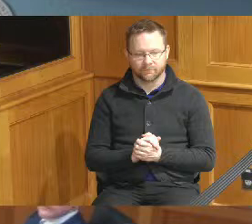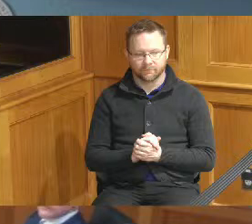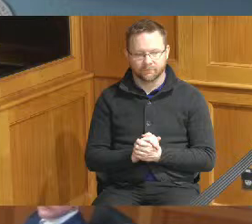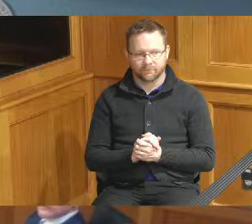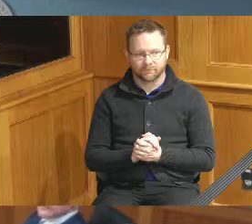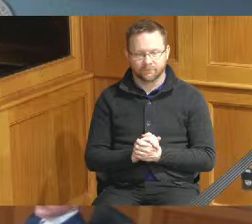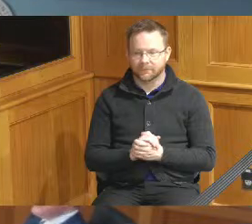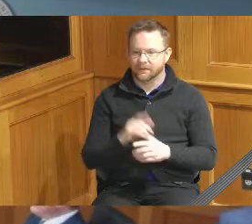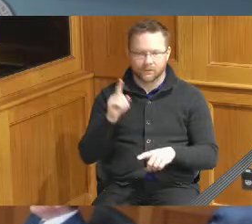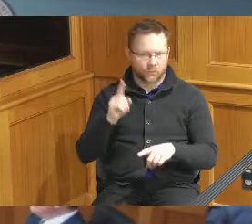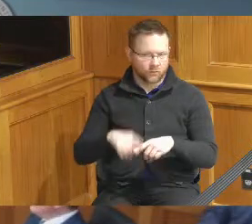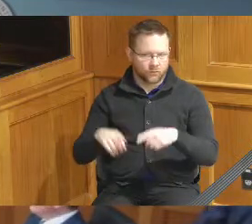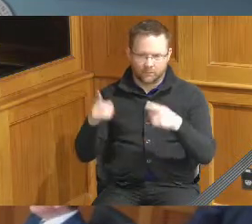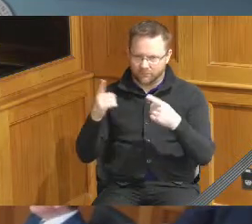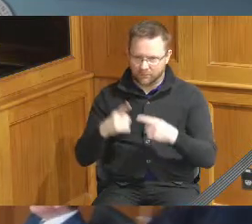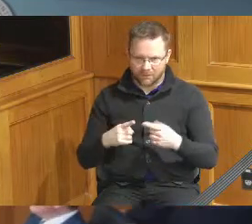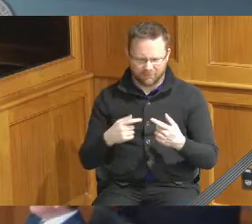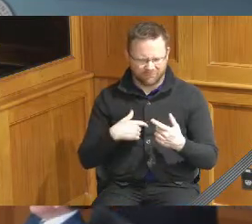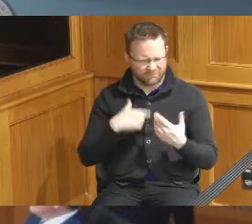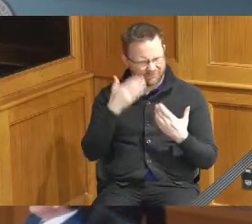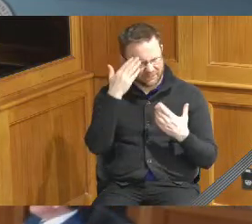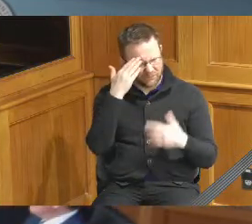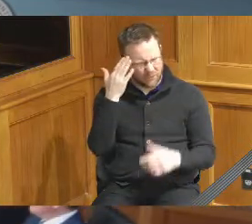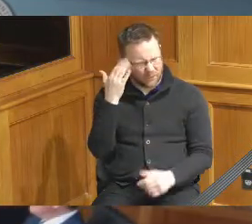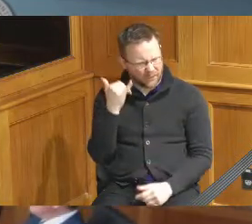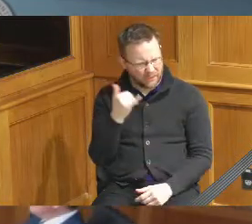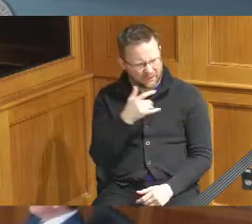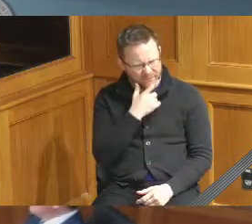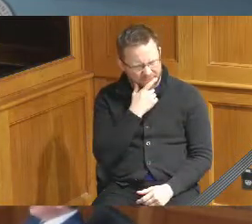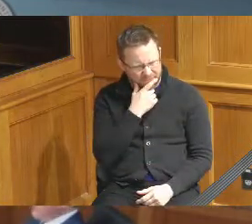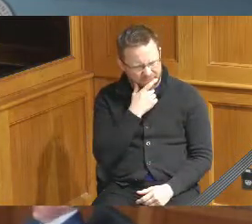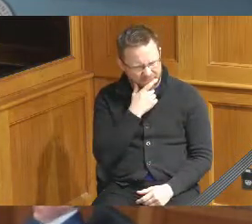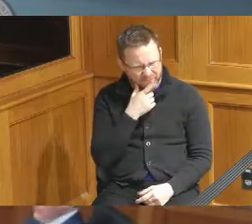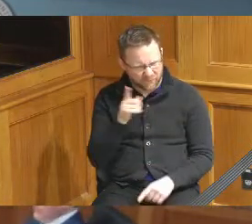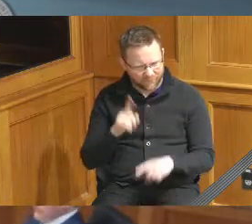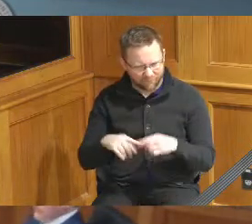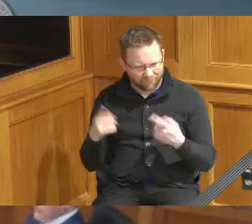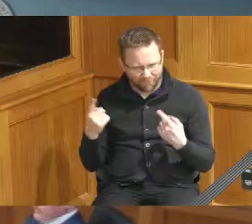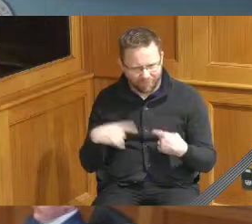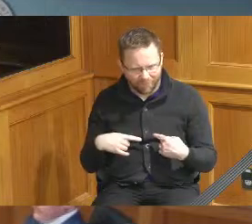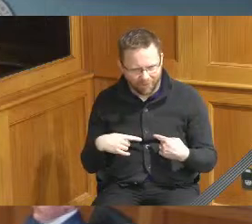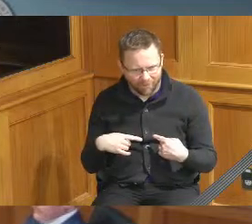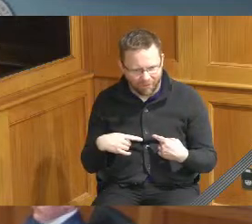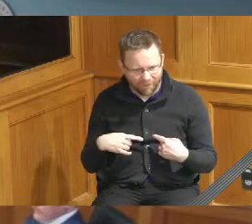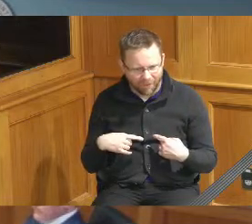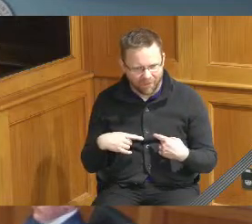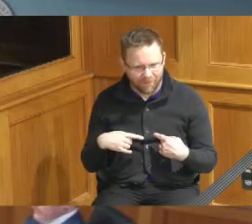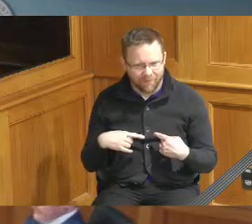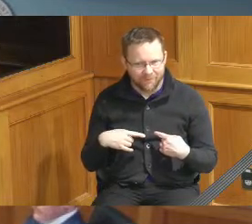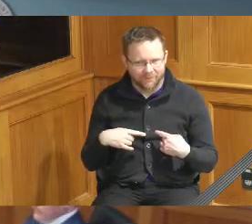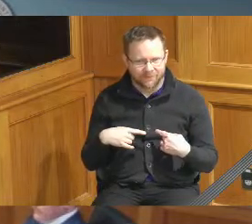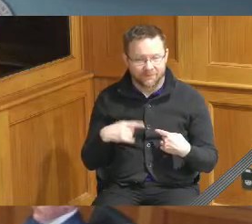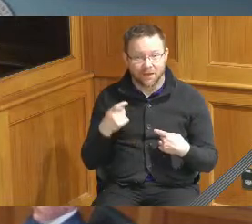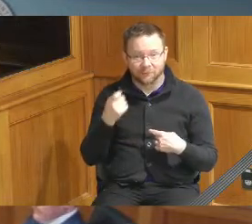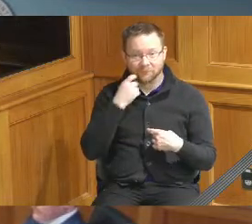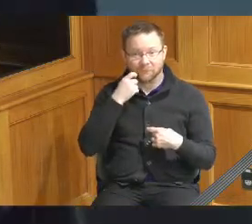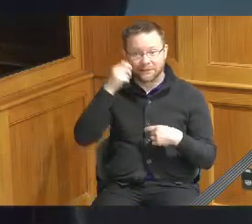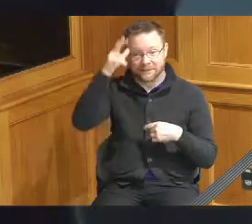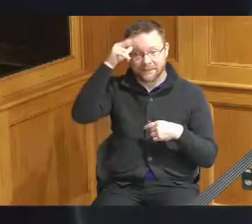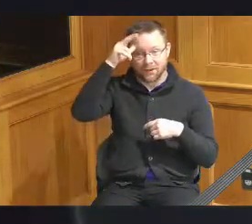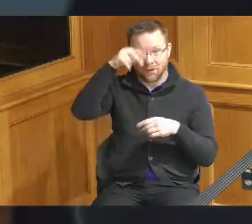he's not able to be here. I don't know why he couldn't be here. He just let a horse fall on him.